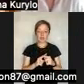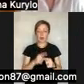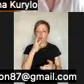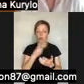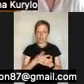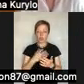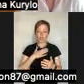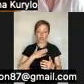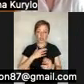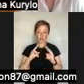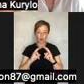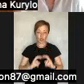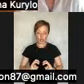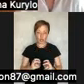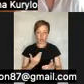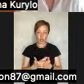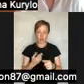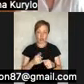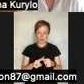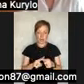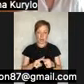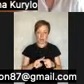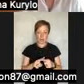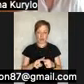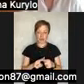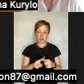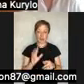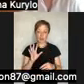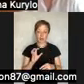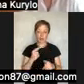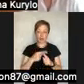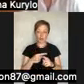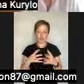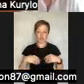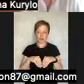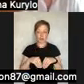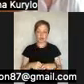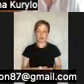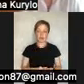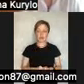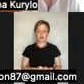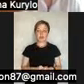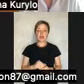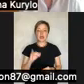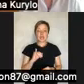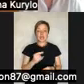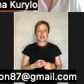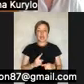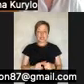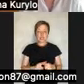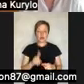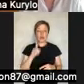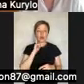autism spectrum diagnosis this is what our survey showed out of these 500